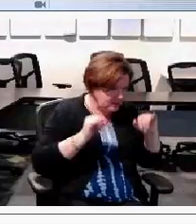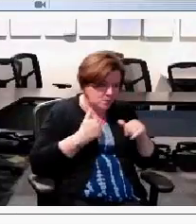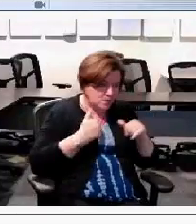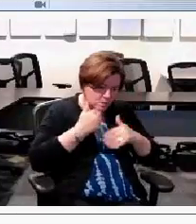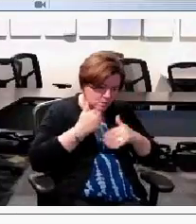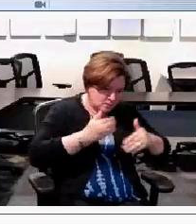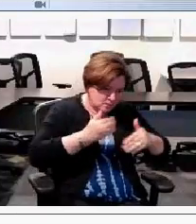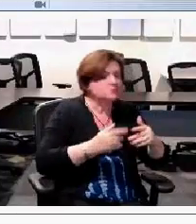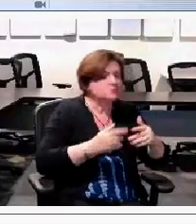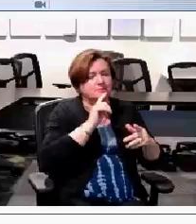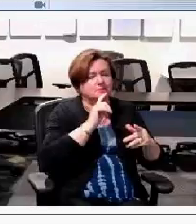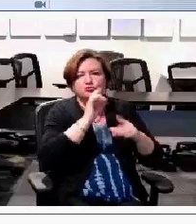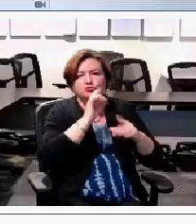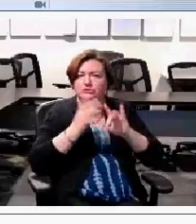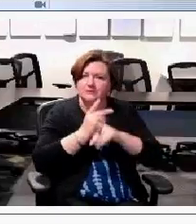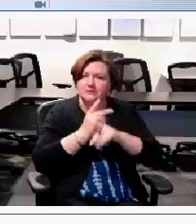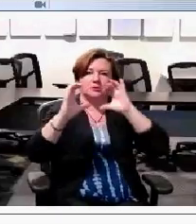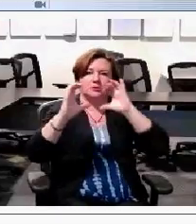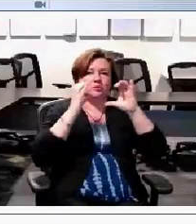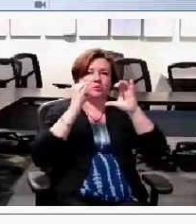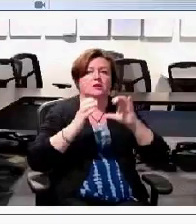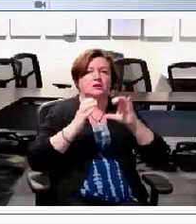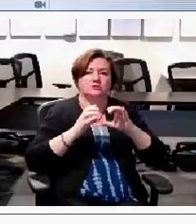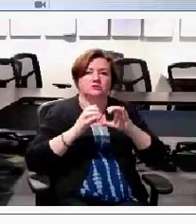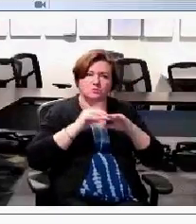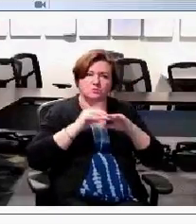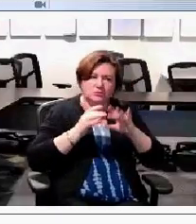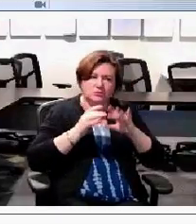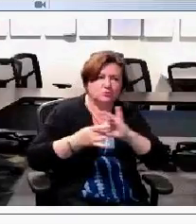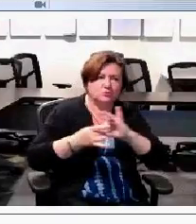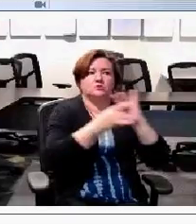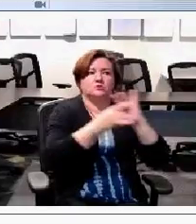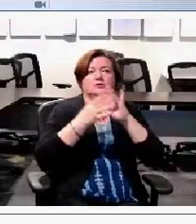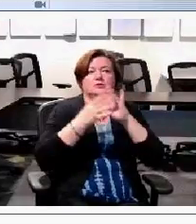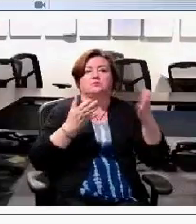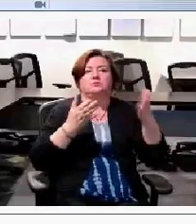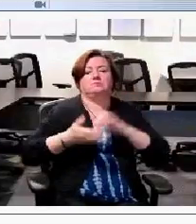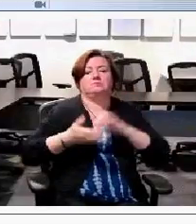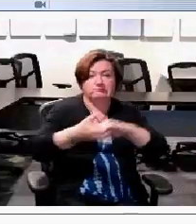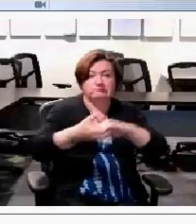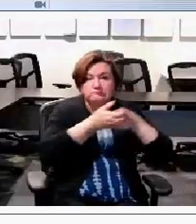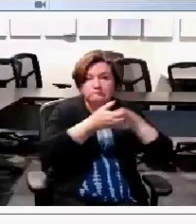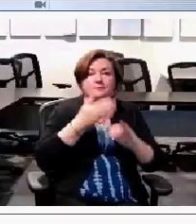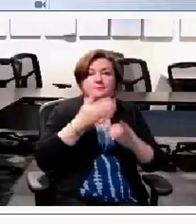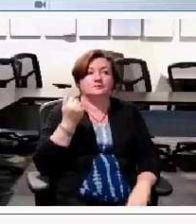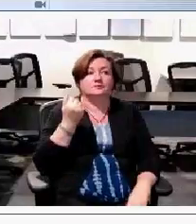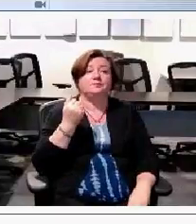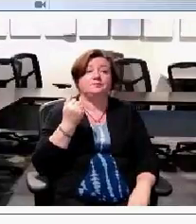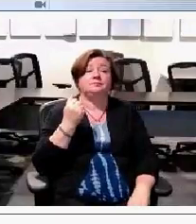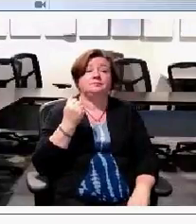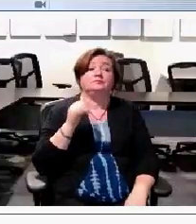that we really need to communicate effectively and coordinate our services. And this also will maximize